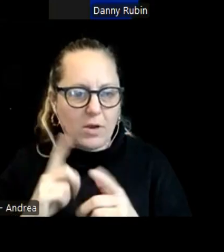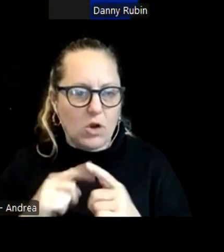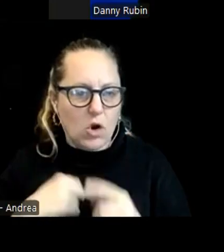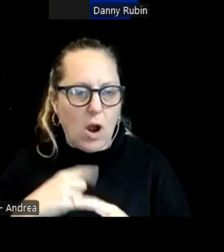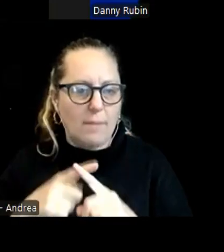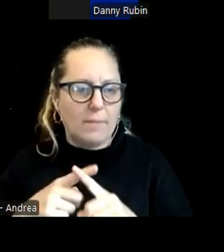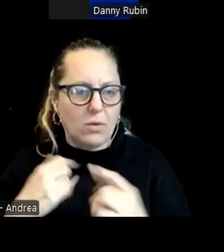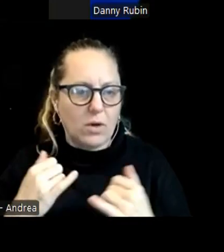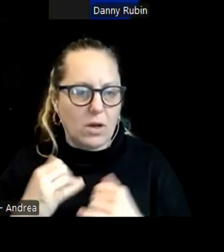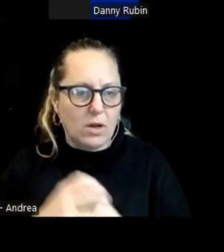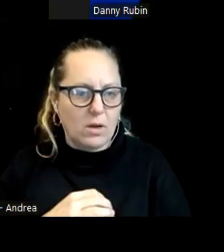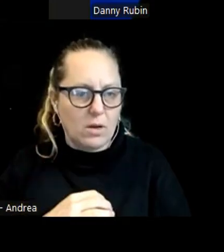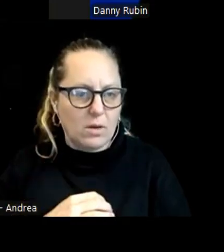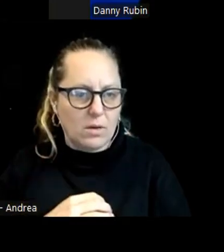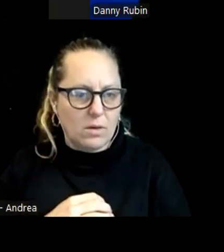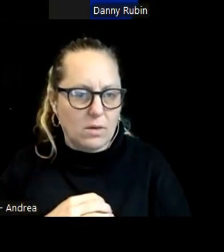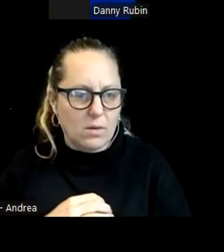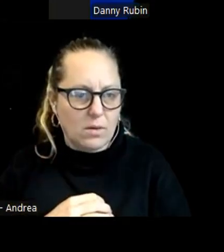now.